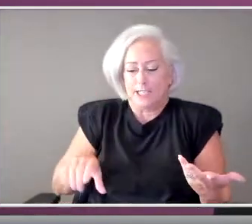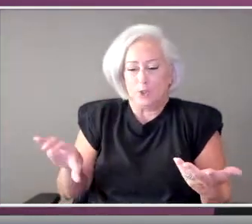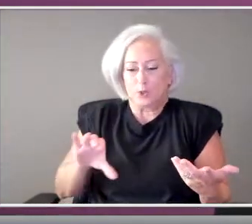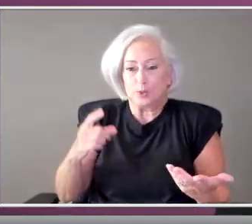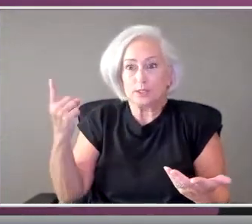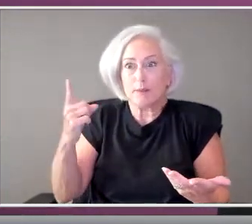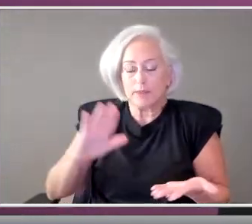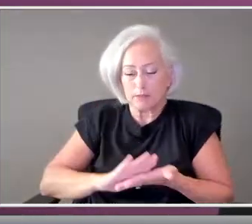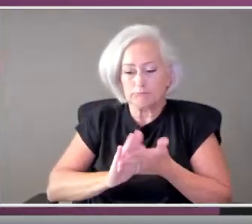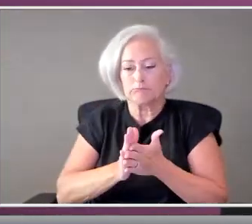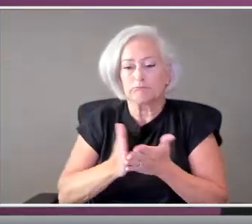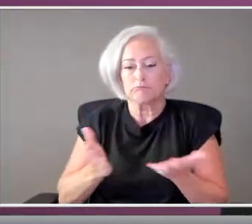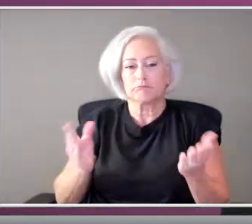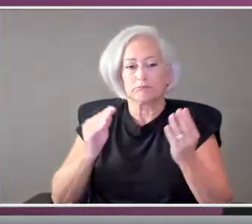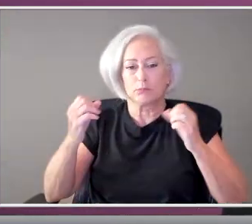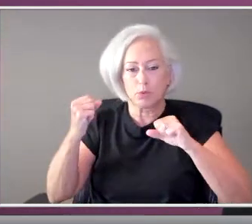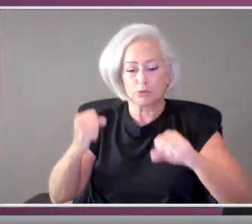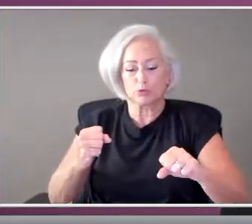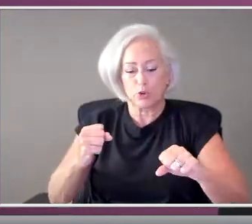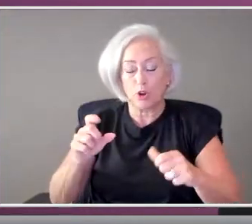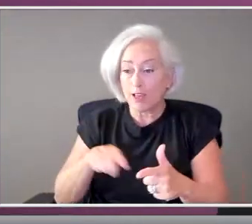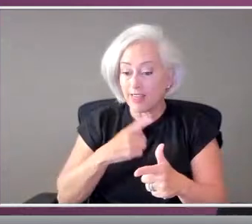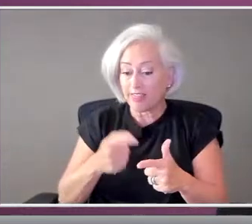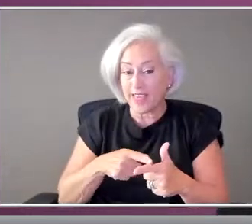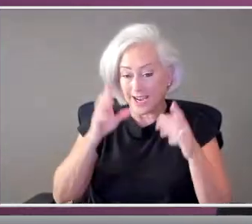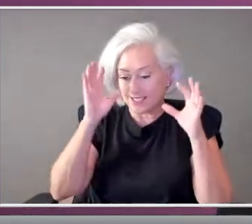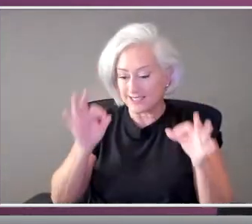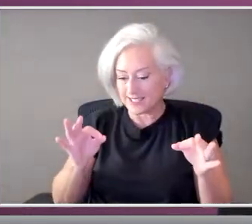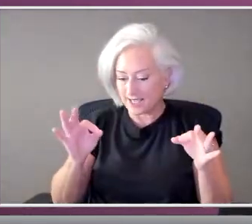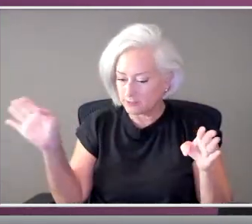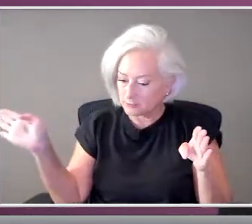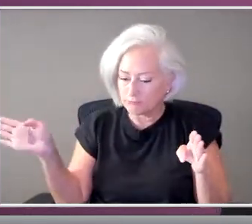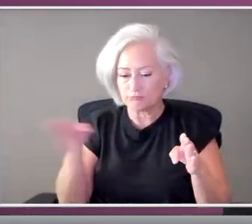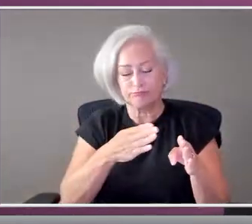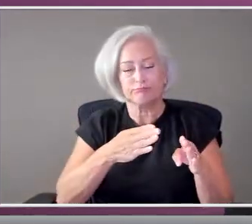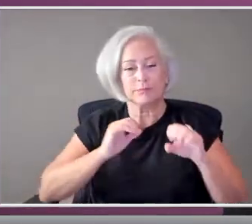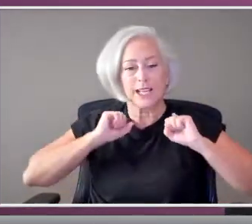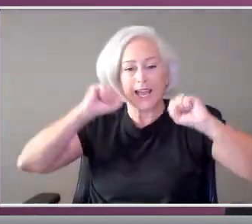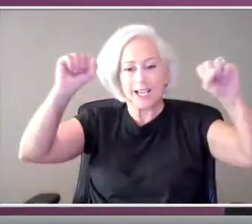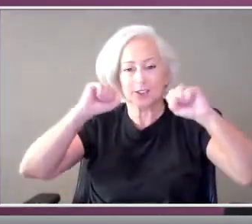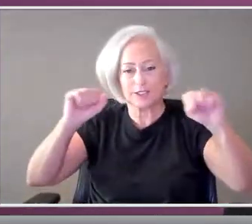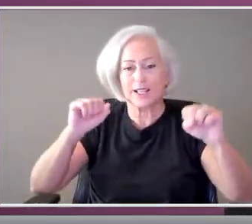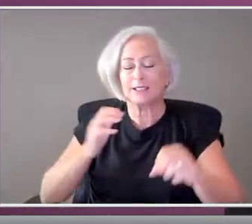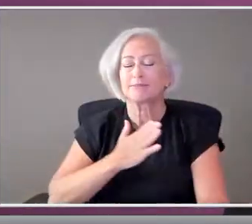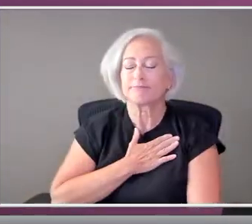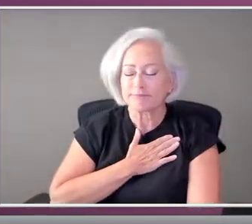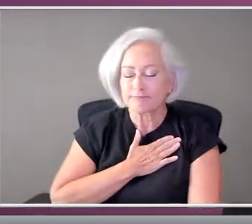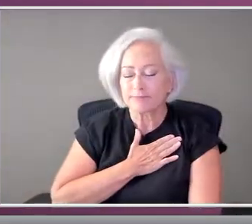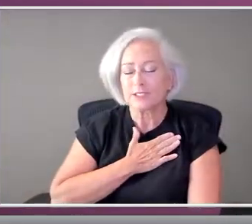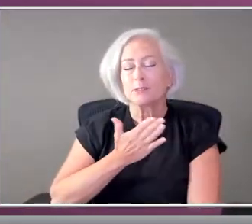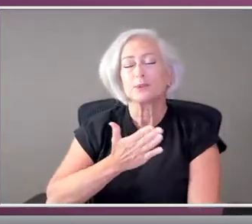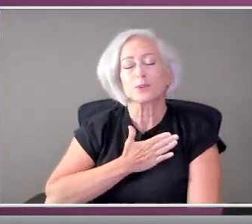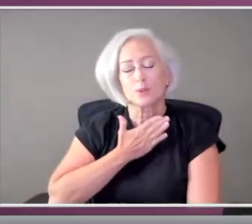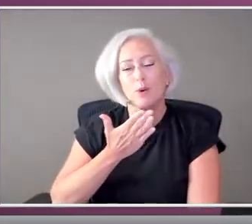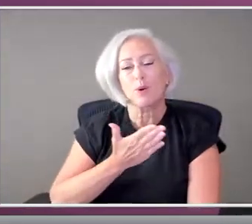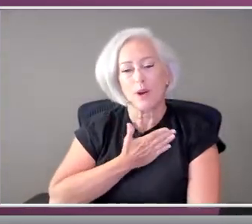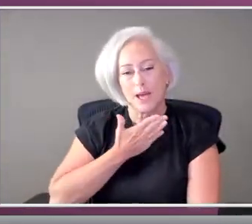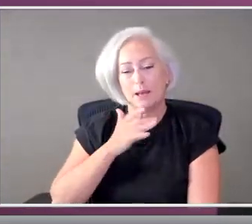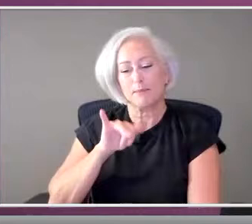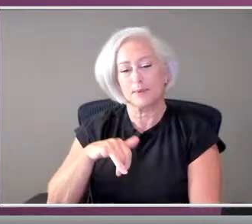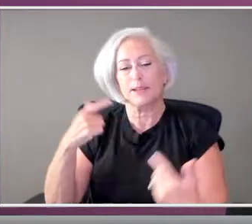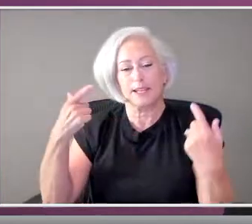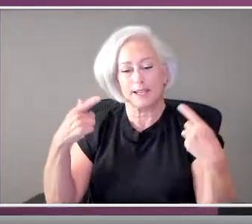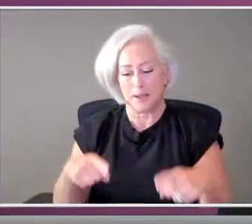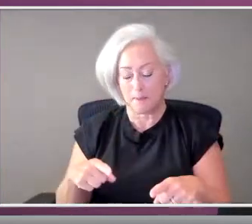And that's when I turned to the gym, and I am so thankful, that I did that, because I want to be able to